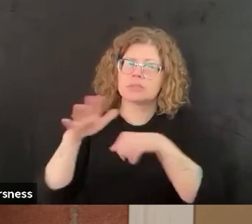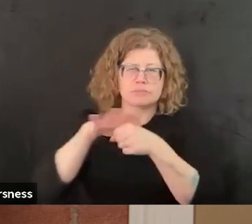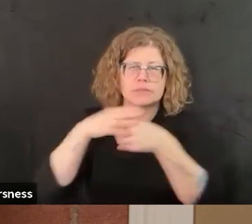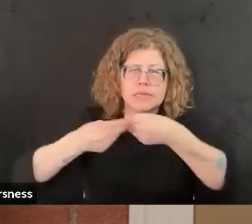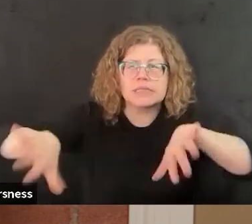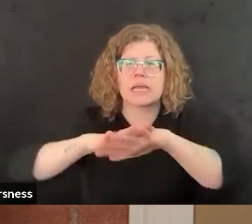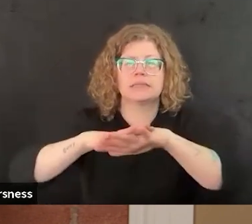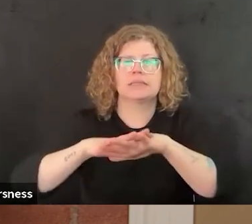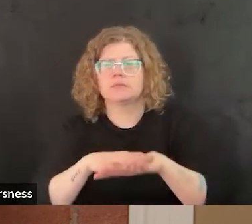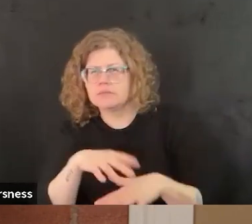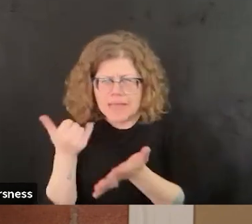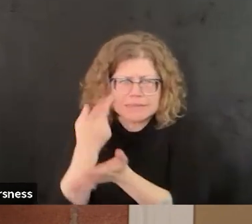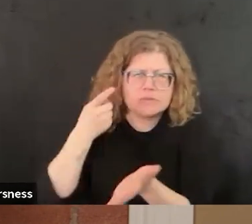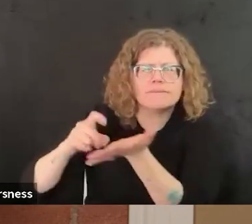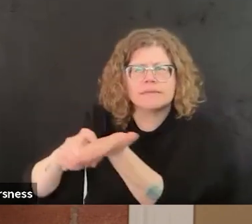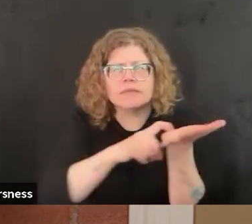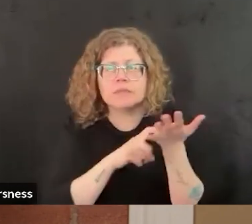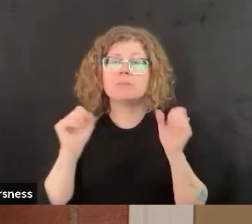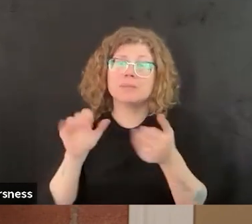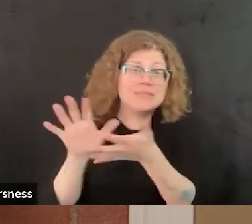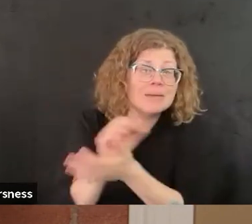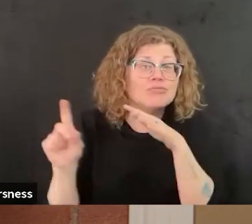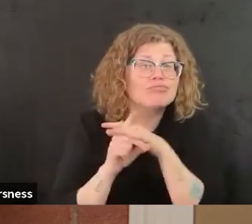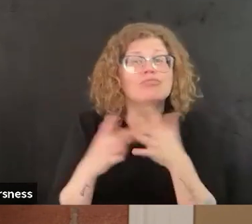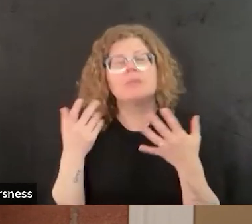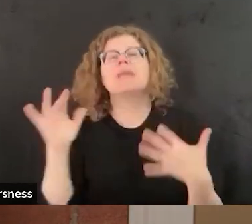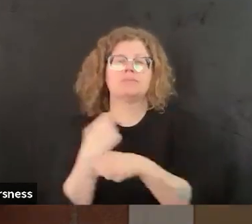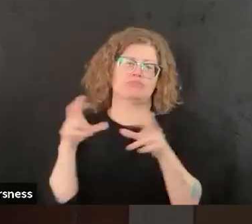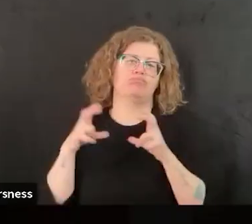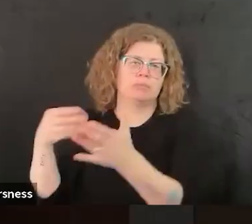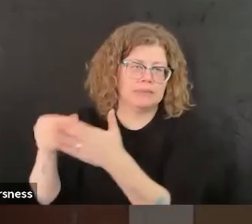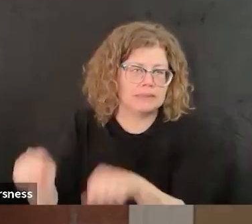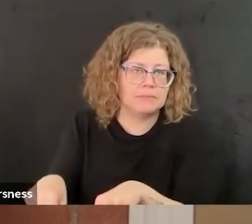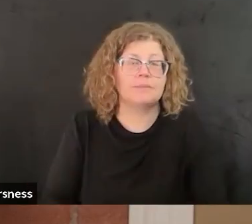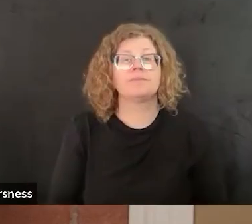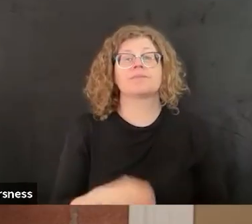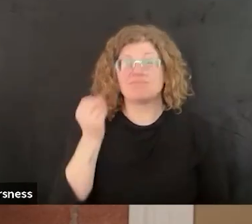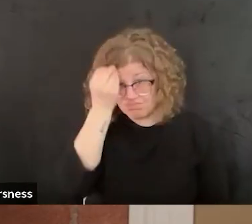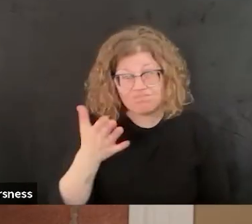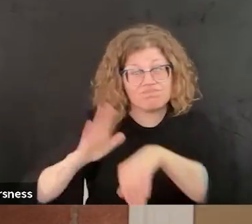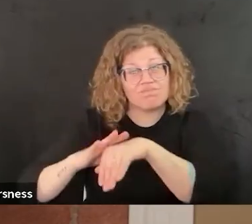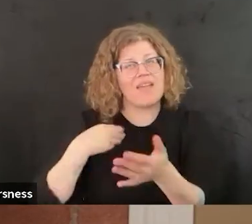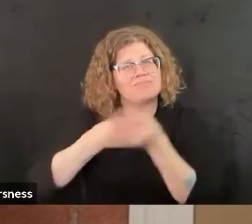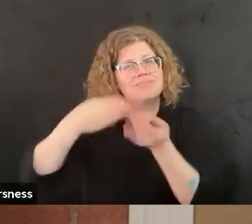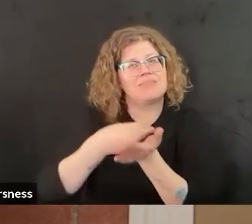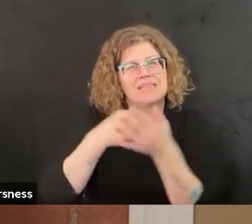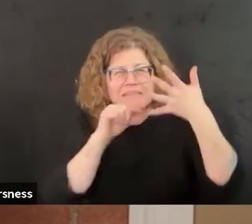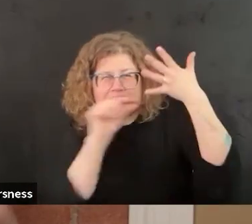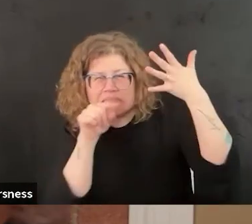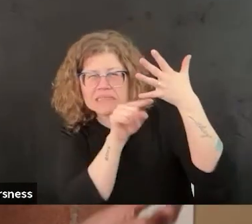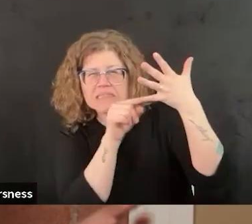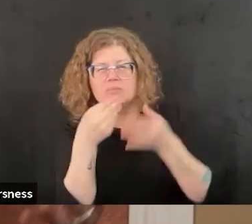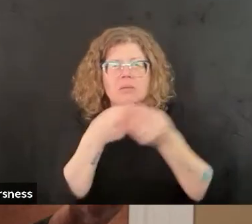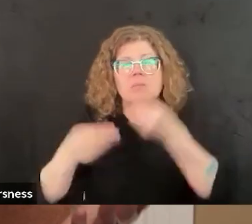site remediation is a part of that as well. So fixing any of the damage that was created along the way. There's always a category in your budget line for other.